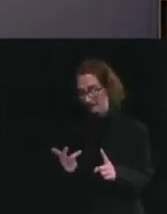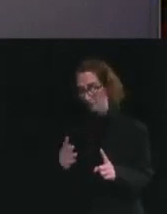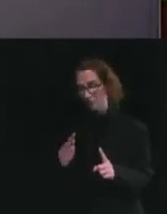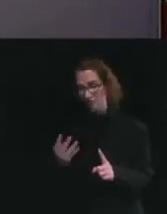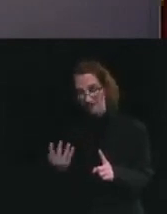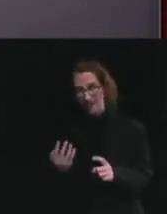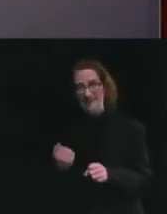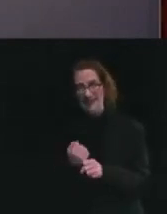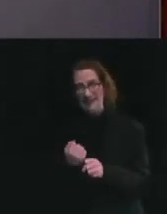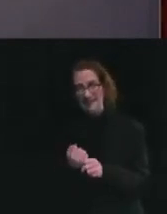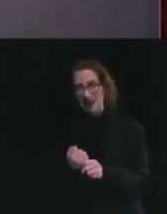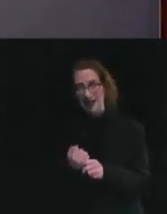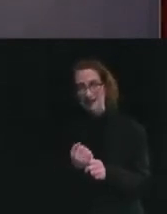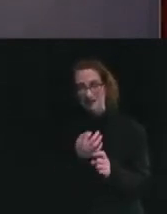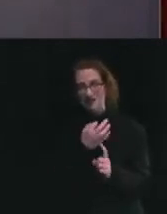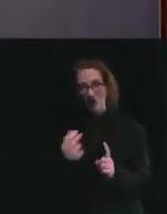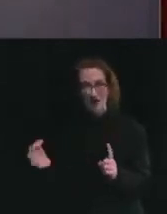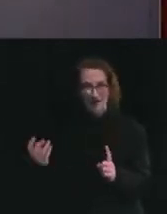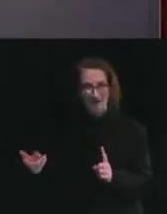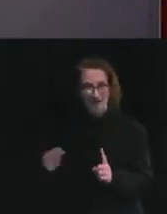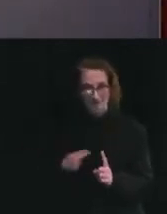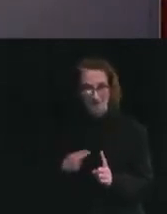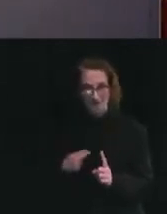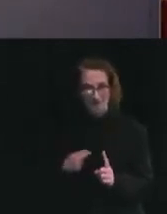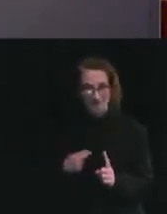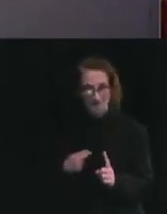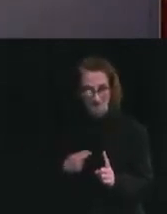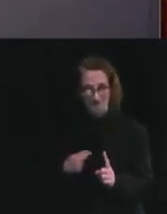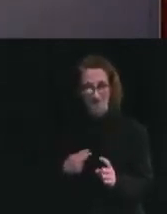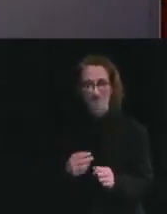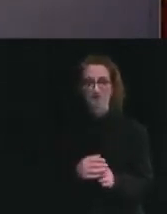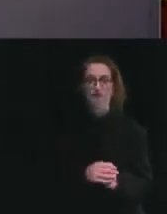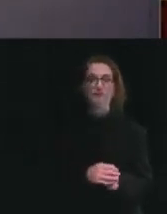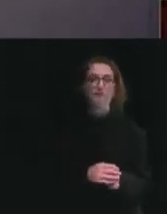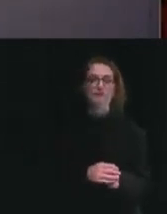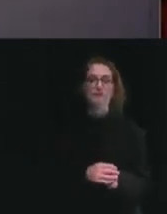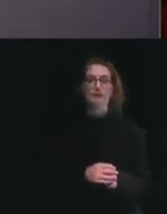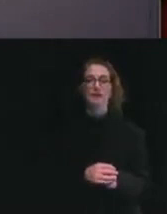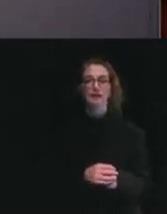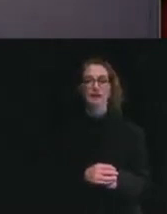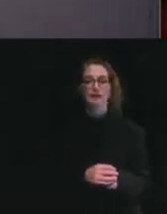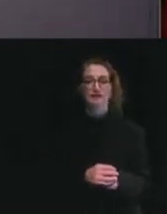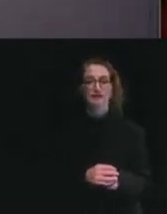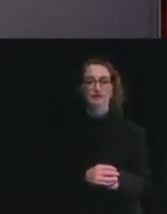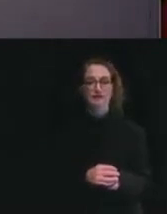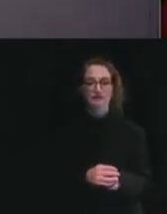vierte Tätigkeit abfragen. Die zweite braucht man auf jeden Fall. Hybrid means